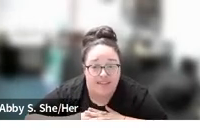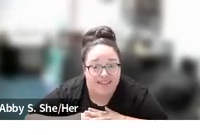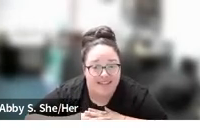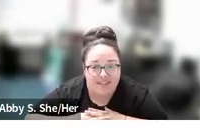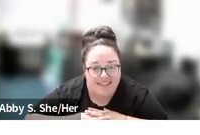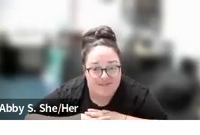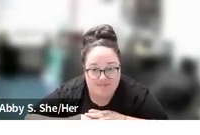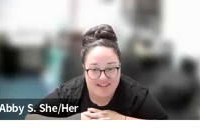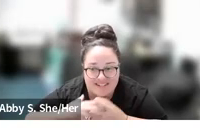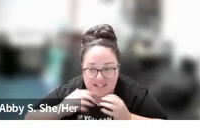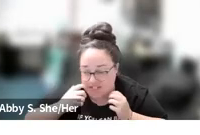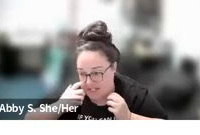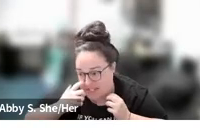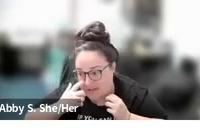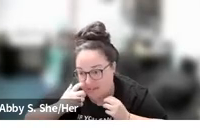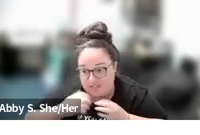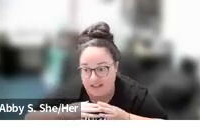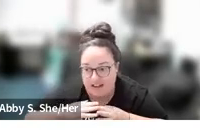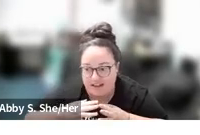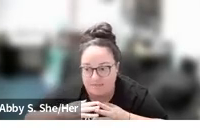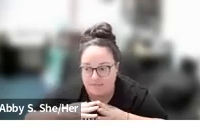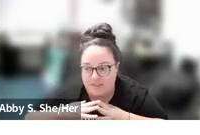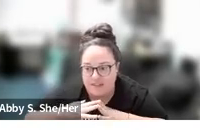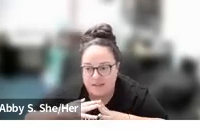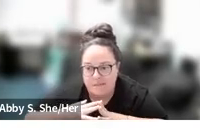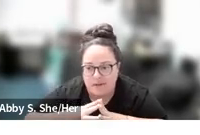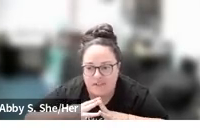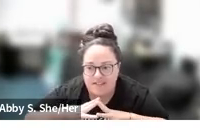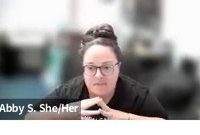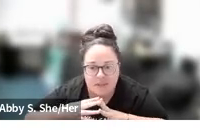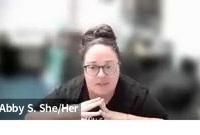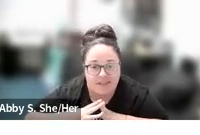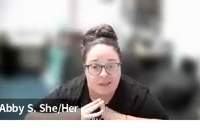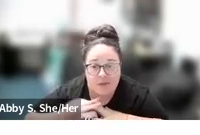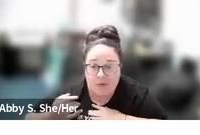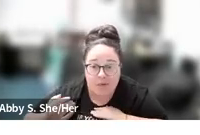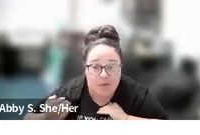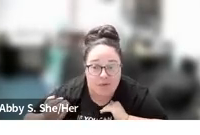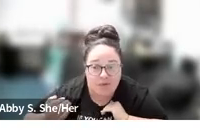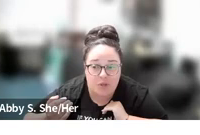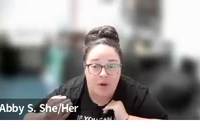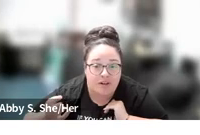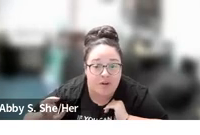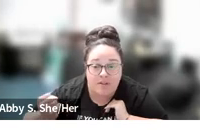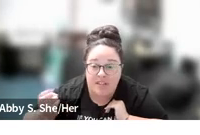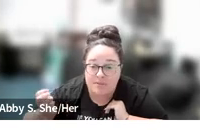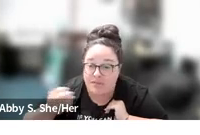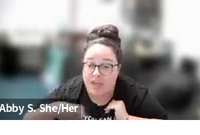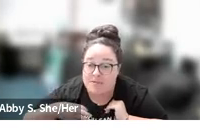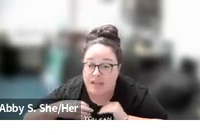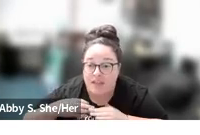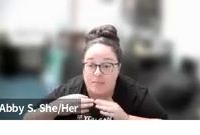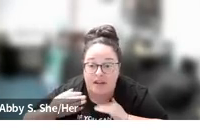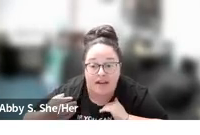there's just so many things. I feel like that could be a presentation in itself. Yeah. But if that's something like you want to know about like